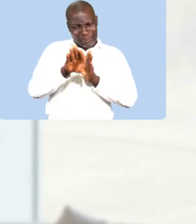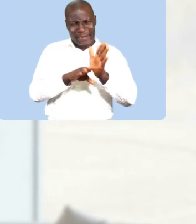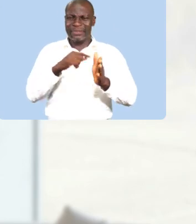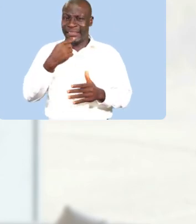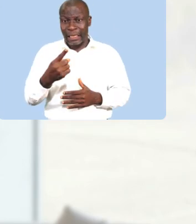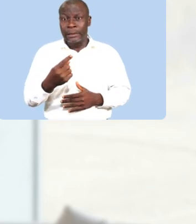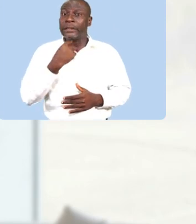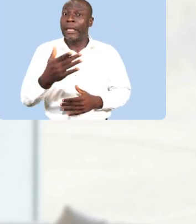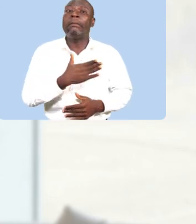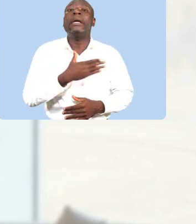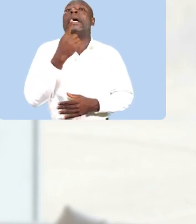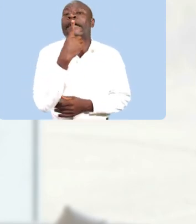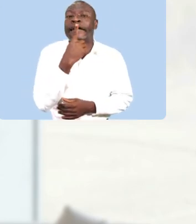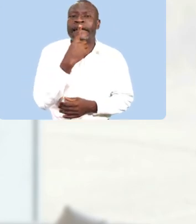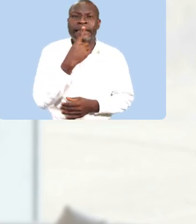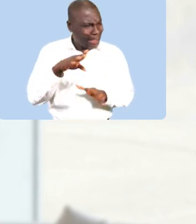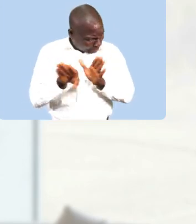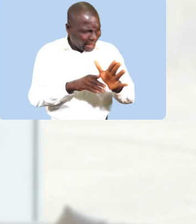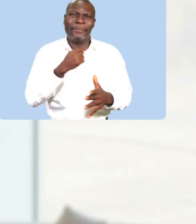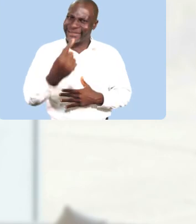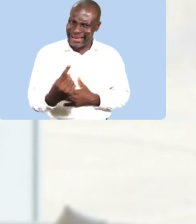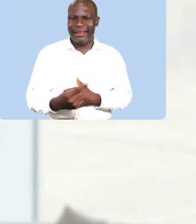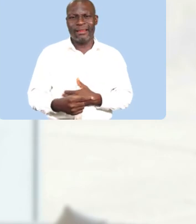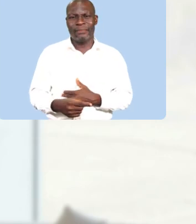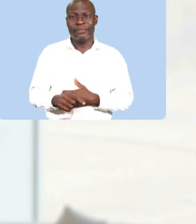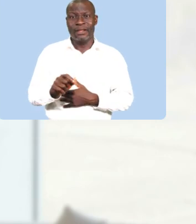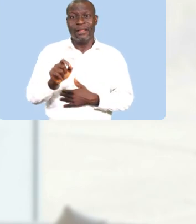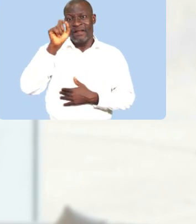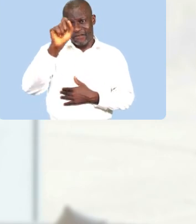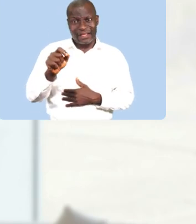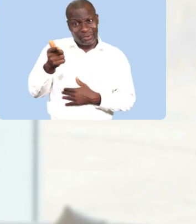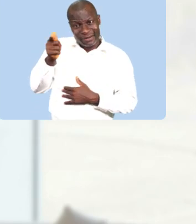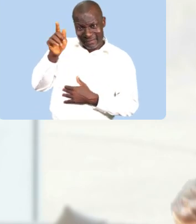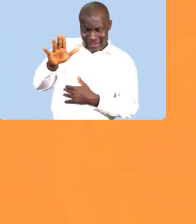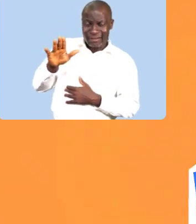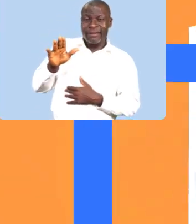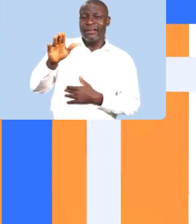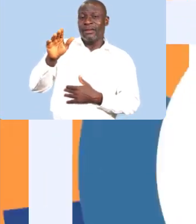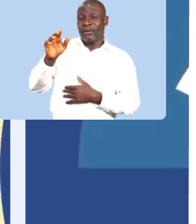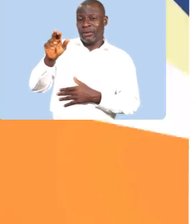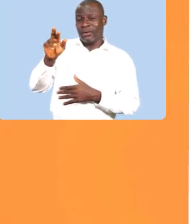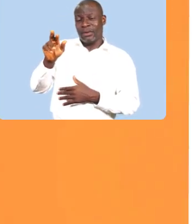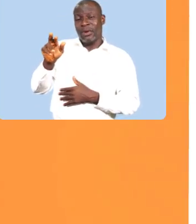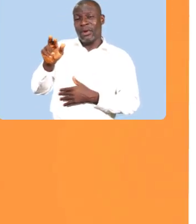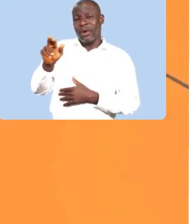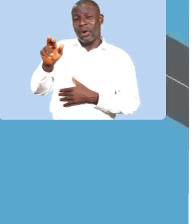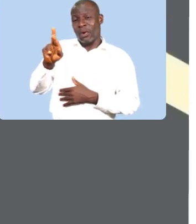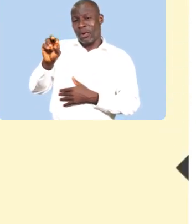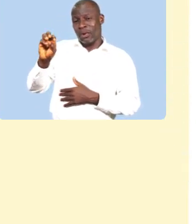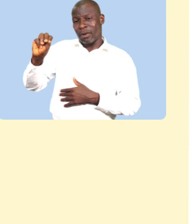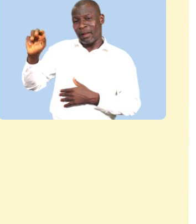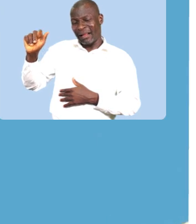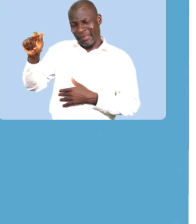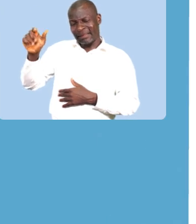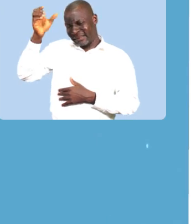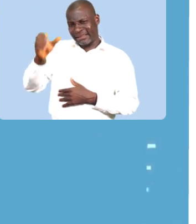yenka evangelize nipa. Verse 25, Romans chapter 1. Or say it is a lie. Ebinum say we were born